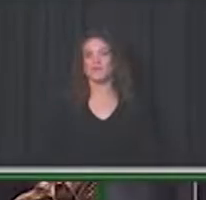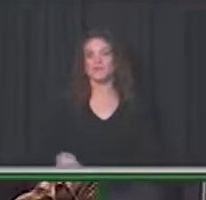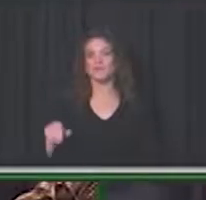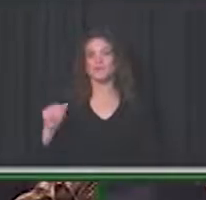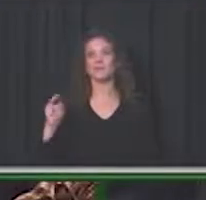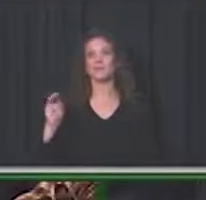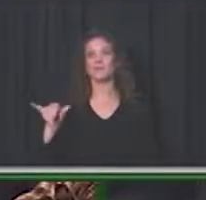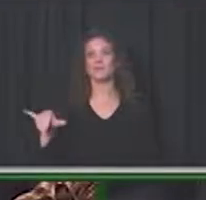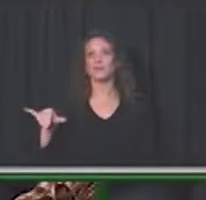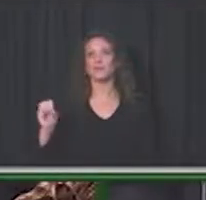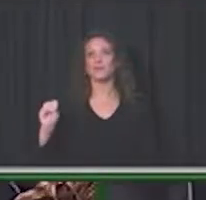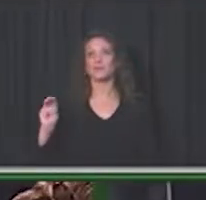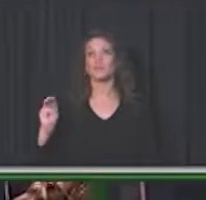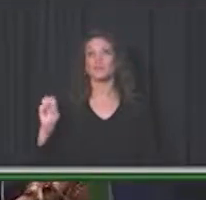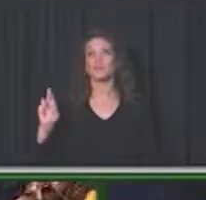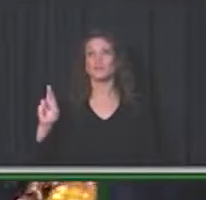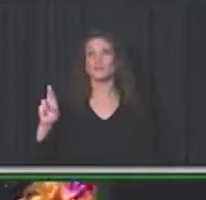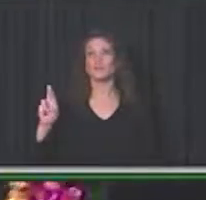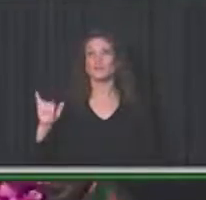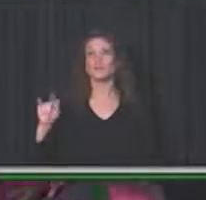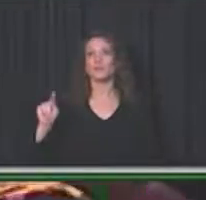Amy Schmorlight.